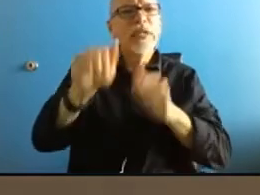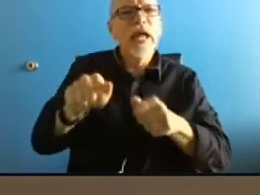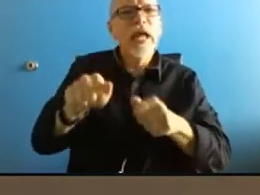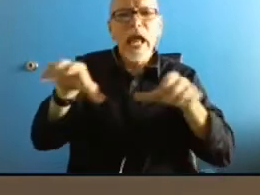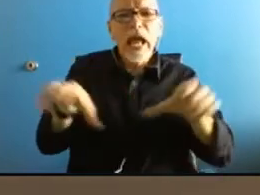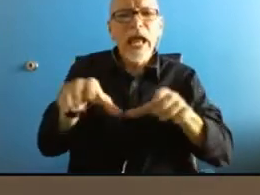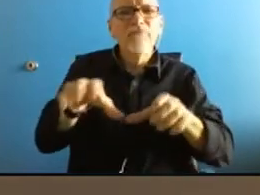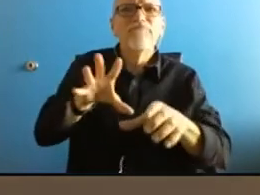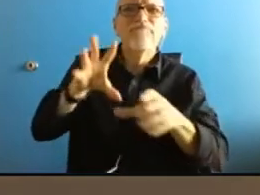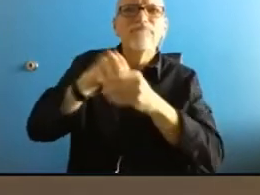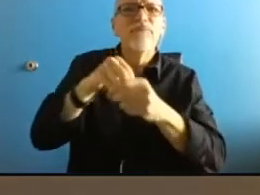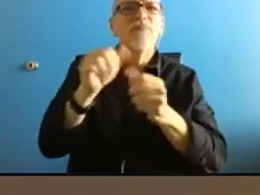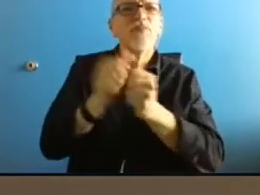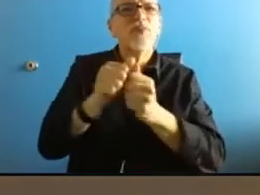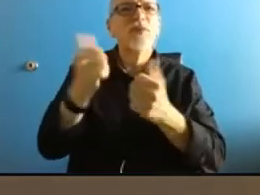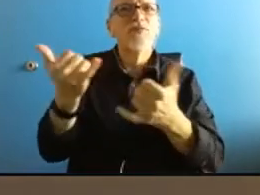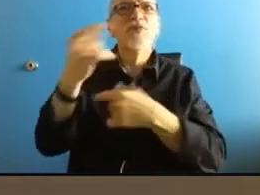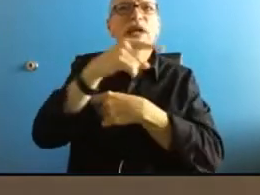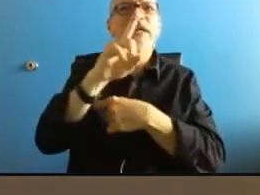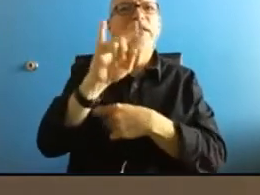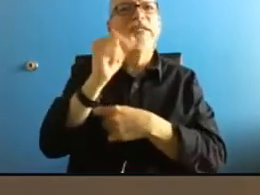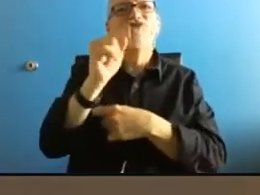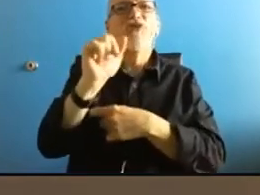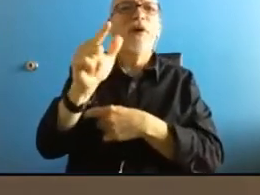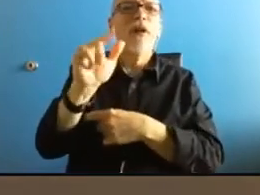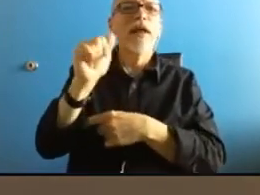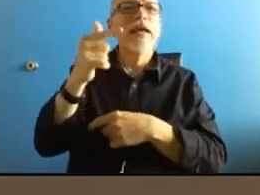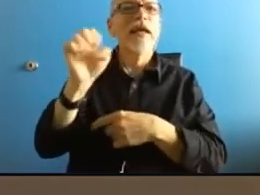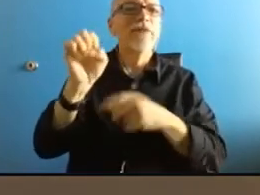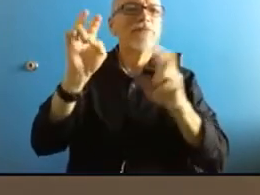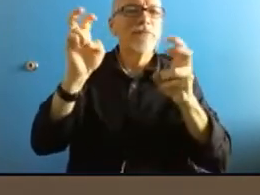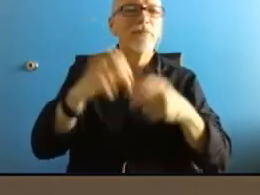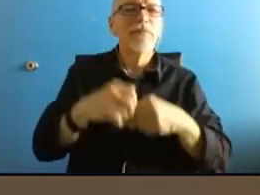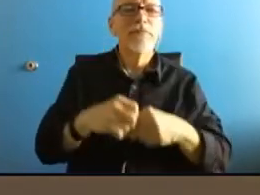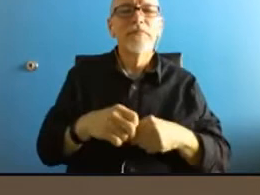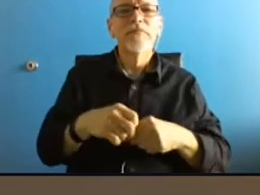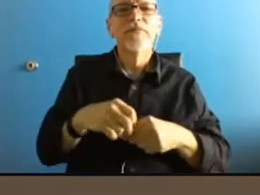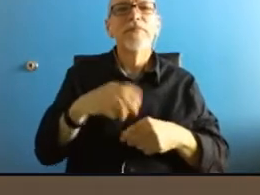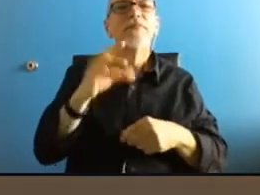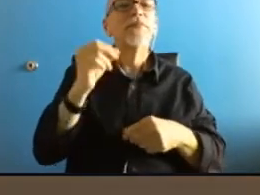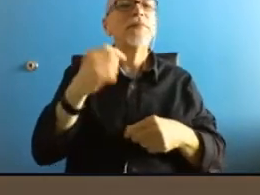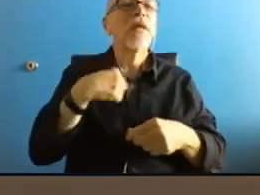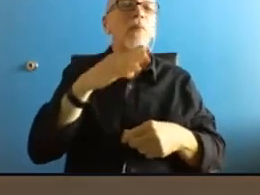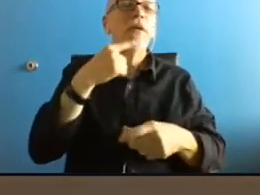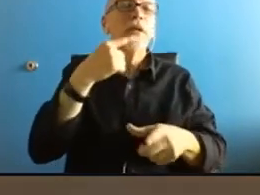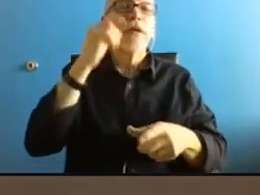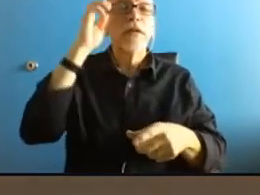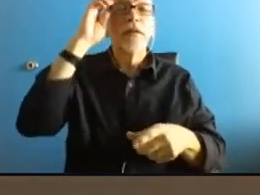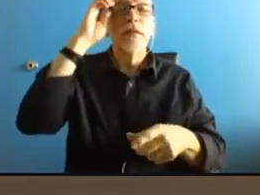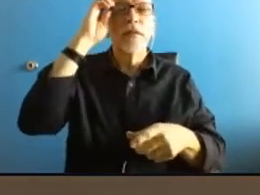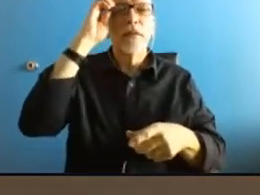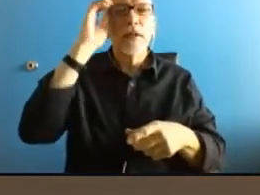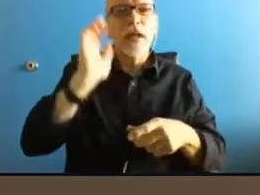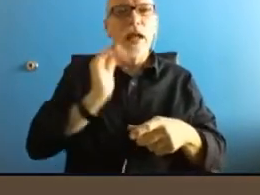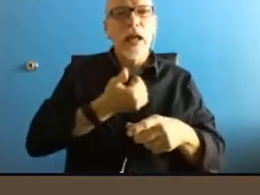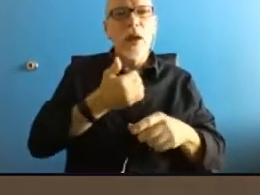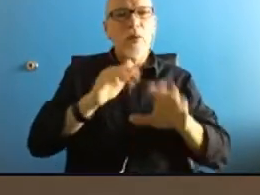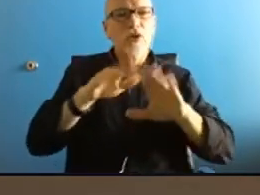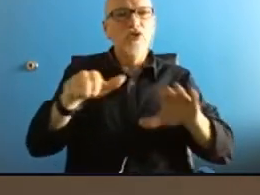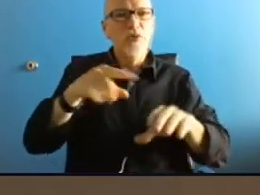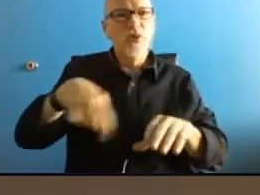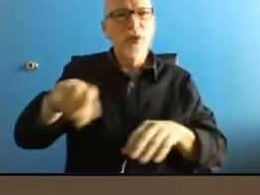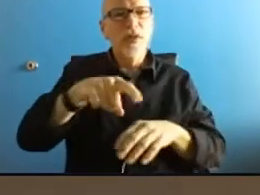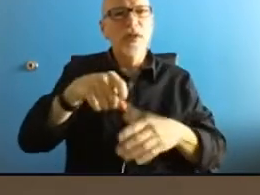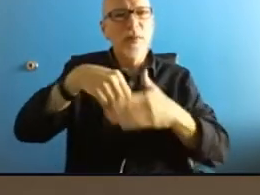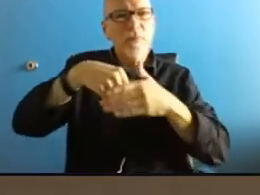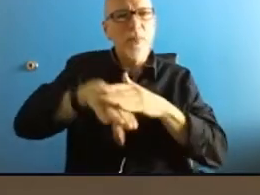the digital age? And I will say this, that our children are born into the